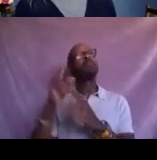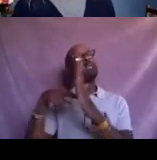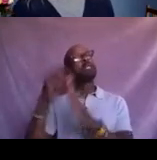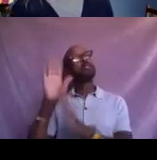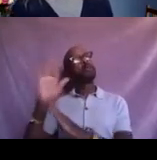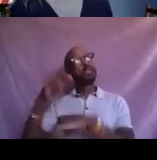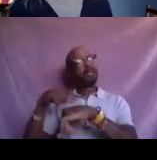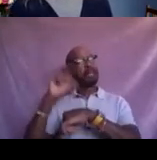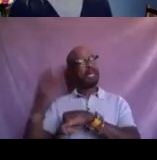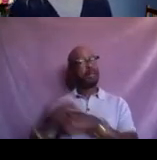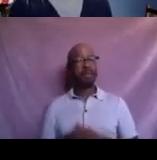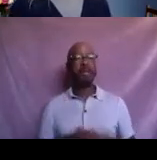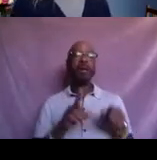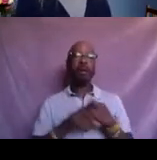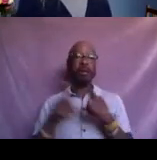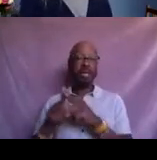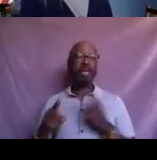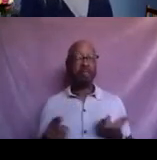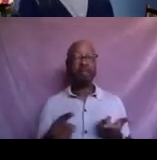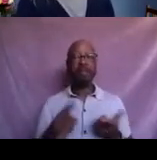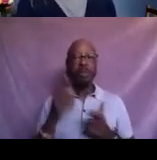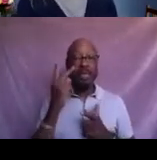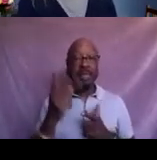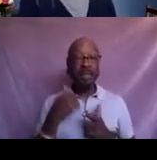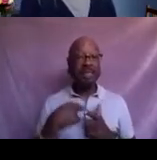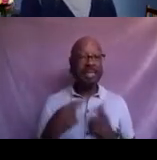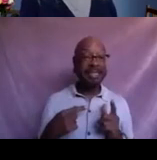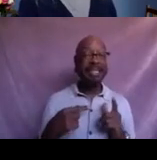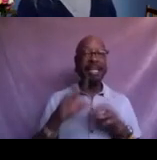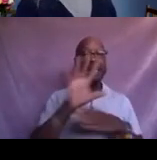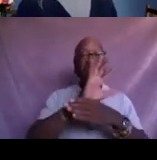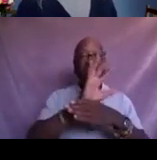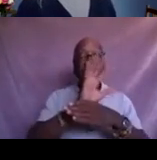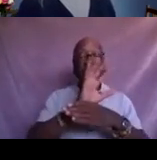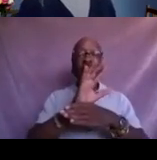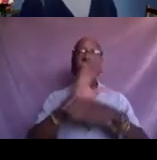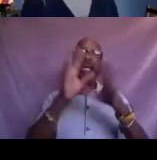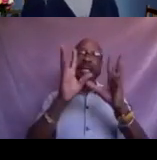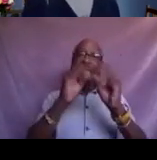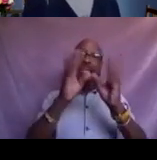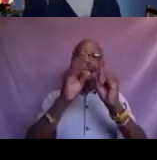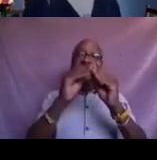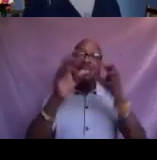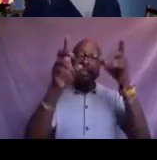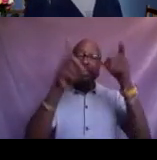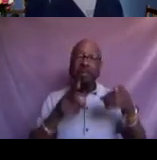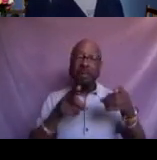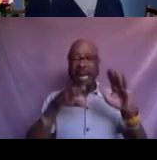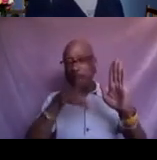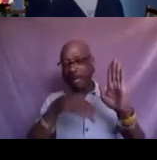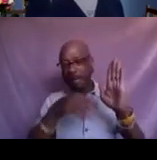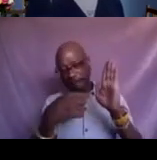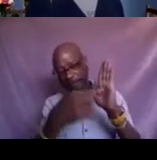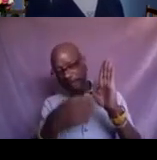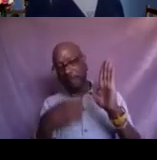also linked in the Sched page. So underneath where the video is, underneath the session description, kind of at the bottom, there's a link that says